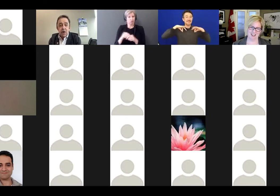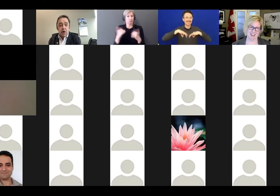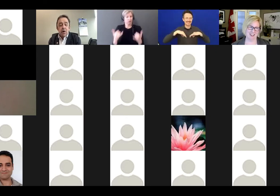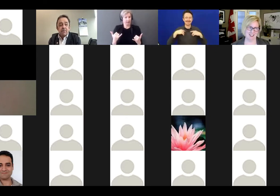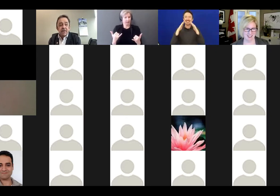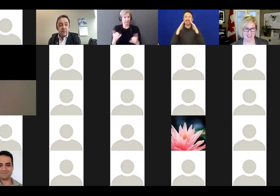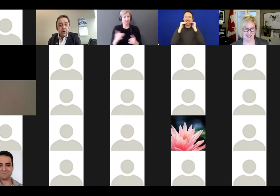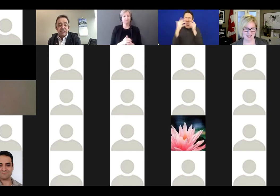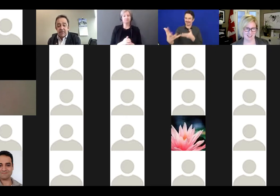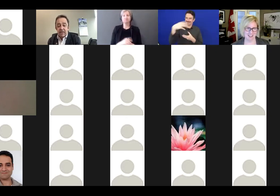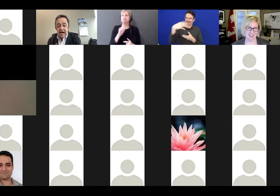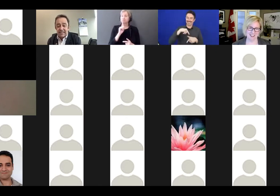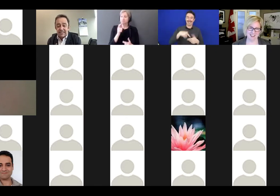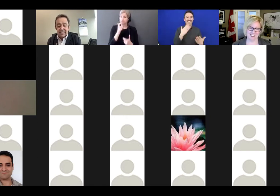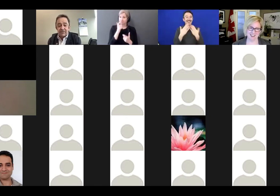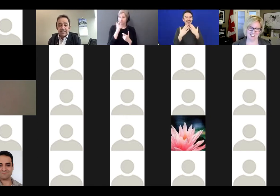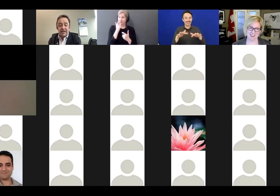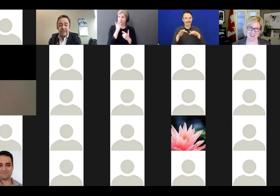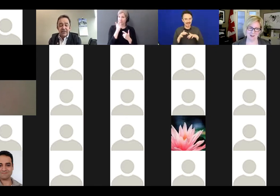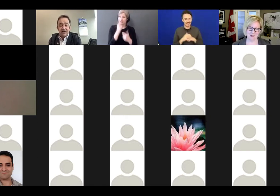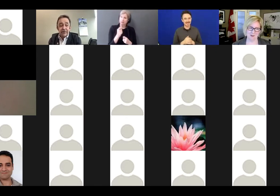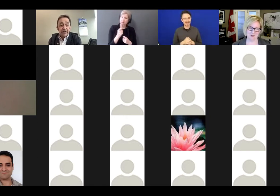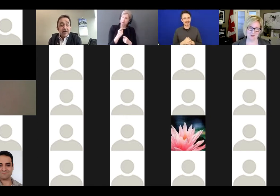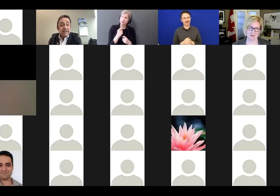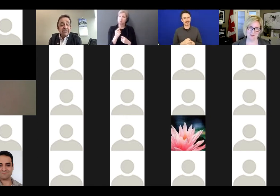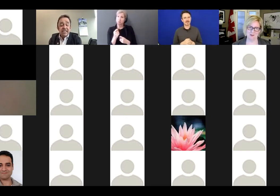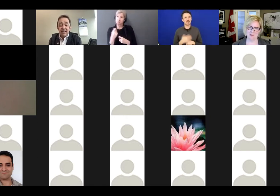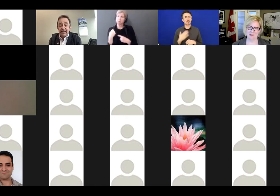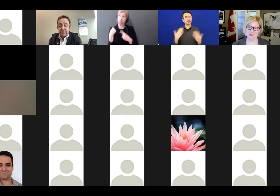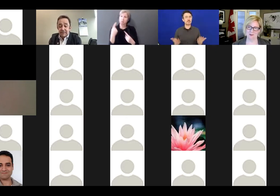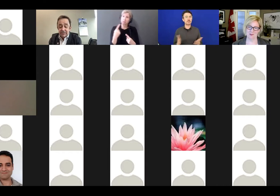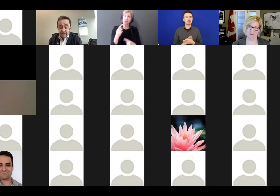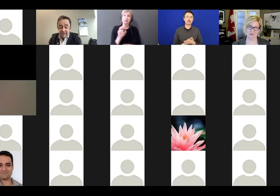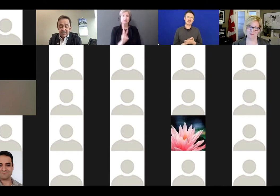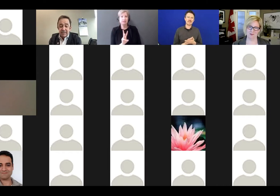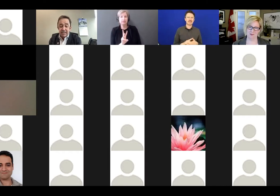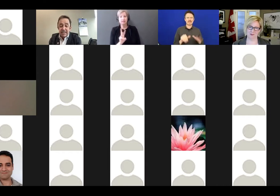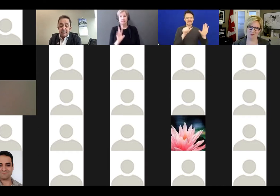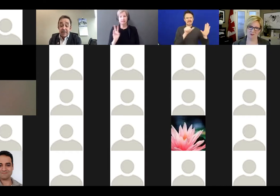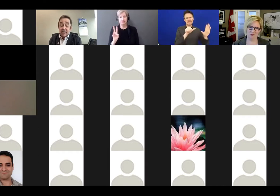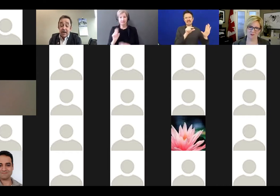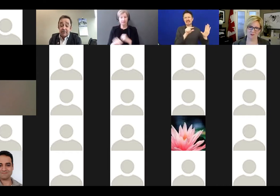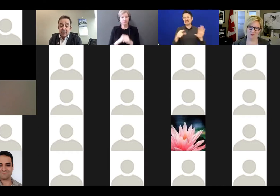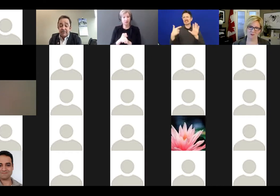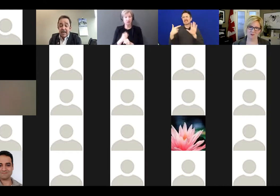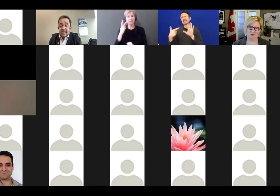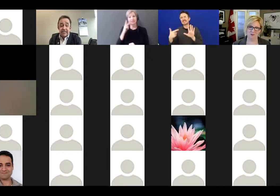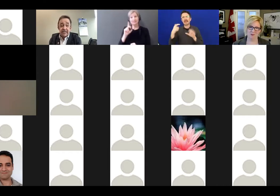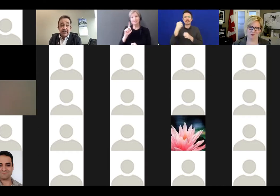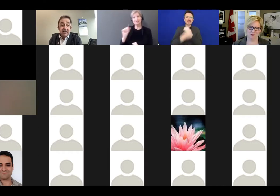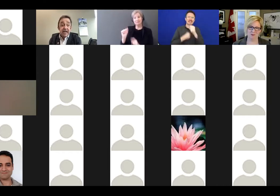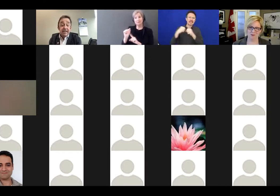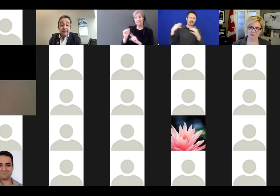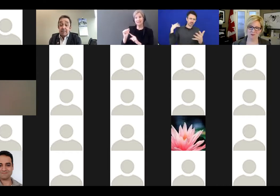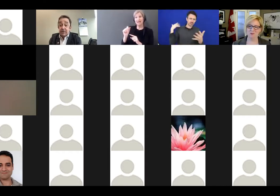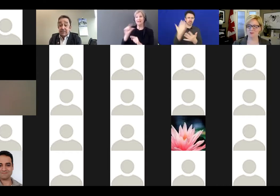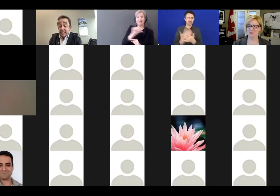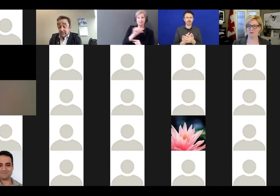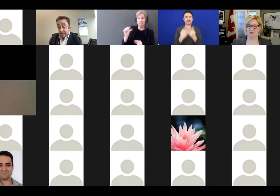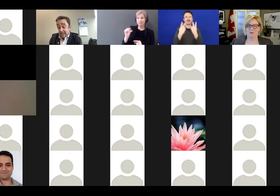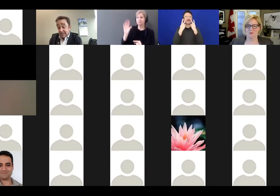interesting over the course of the last 6 or 7 years to see the evolution of disability within the government of Canada. It's